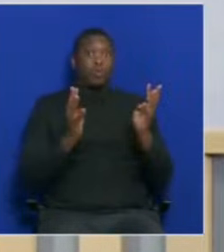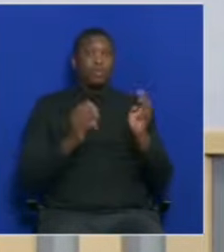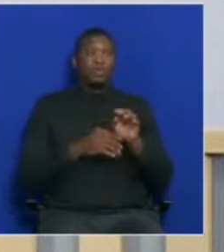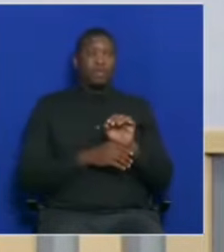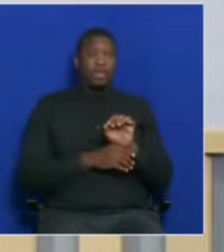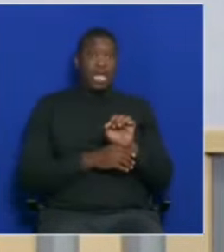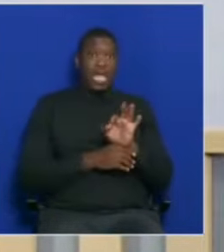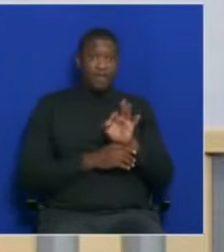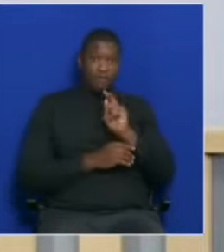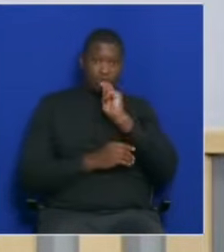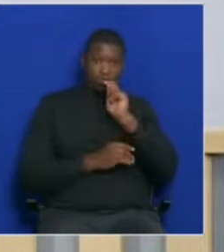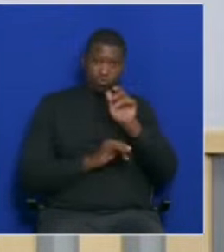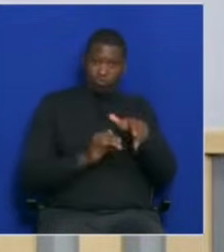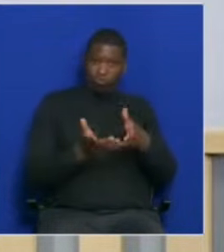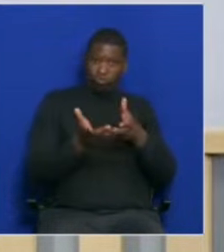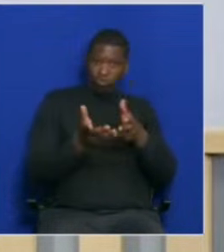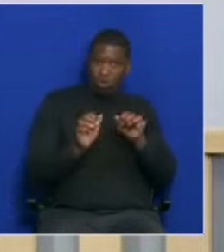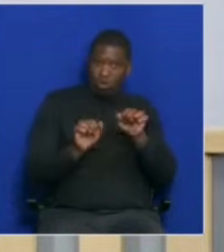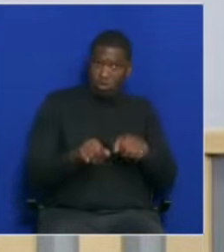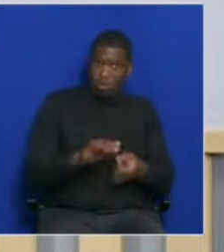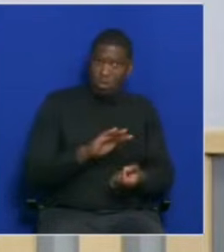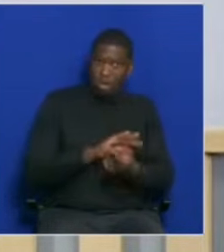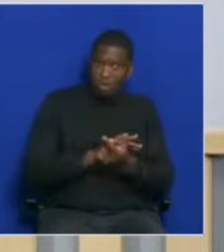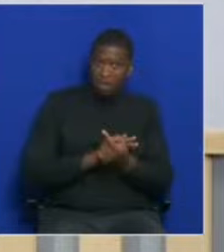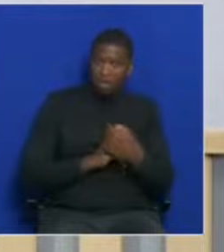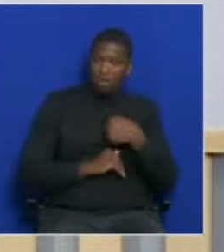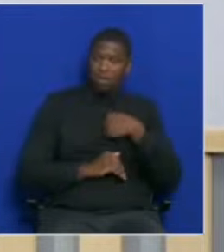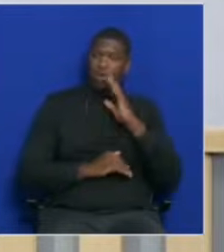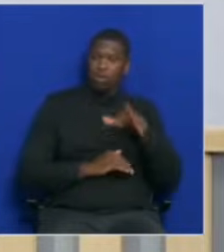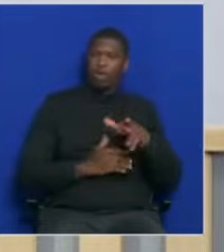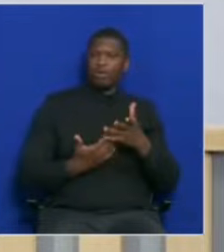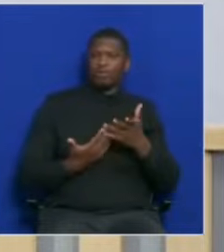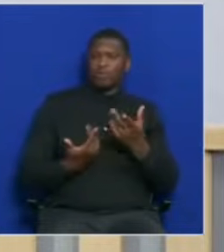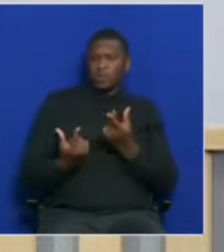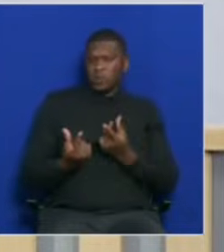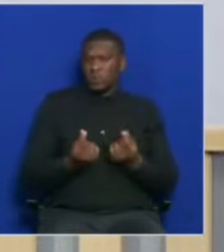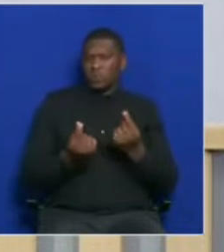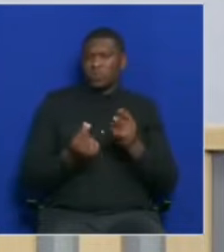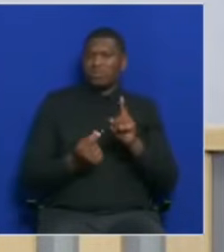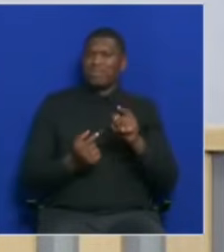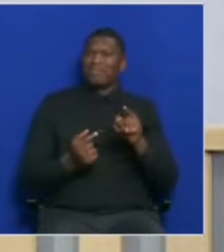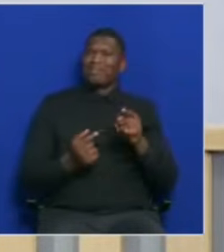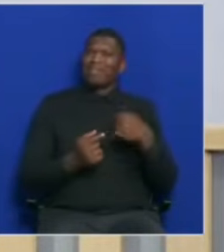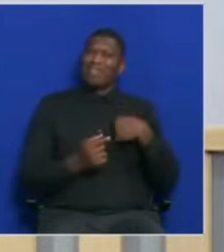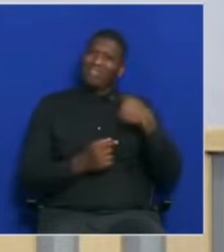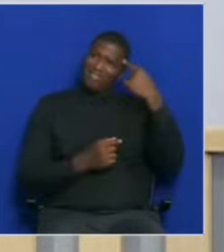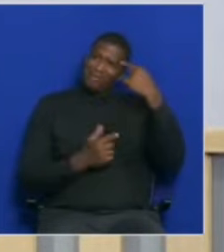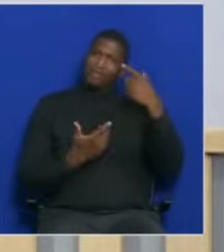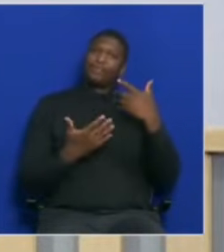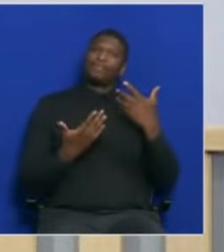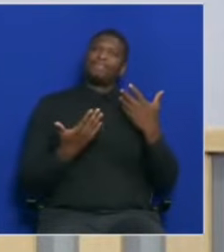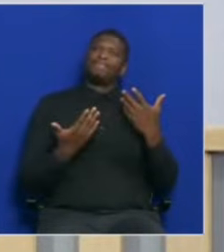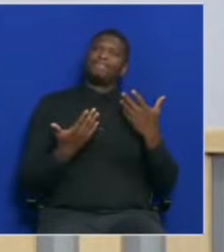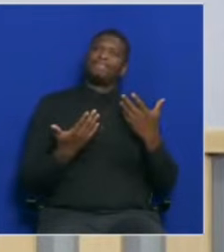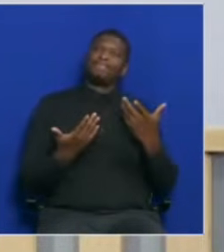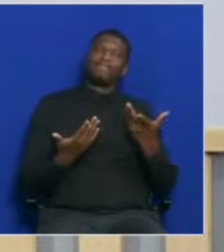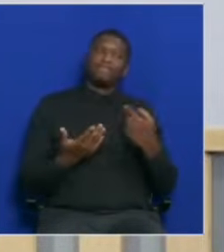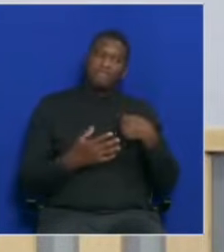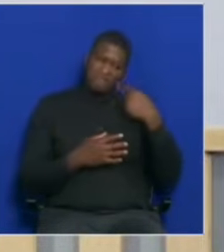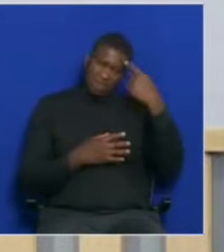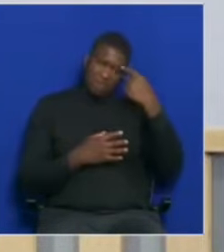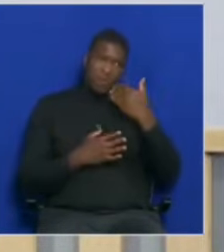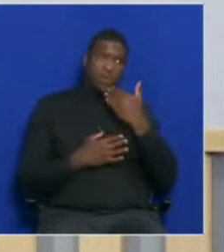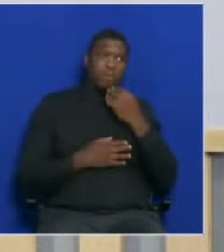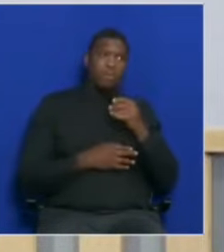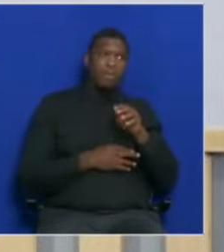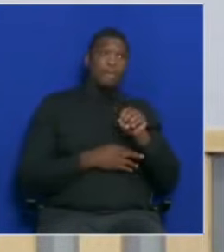would have considered to it. As I said, and I think even Mr. Rapesu would have testified